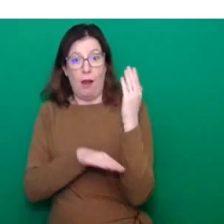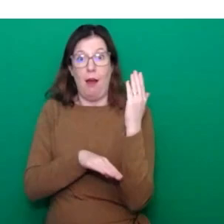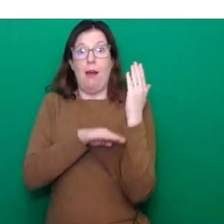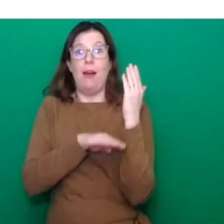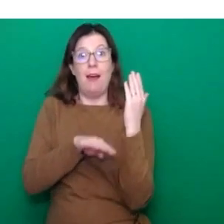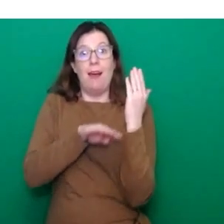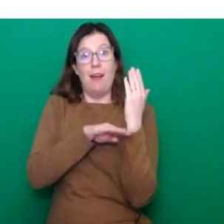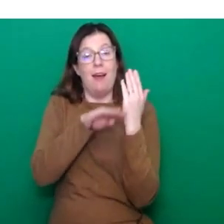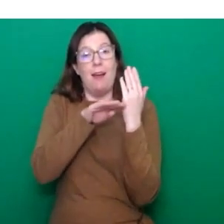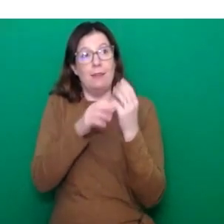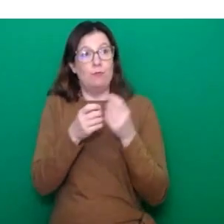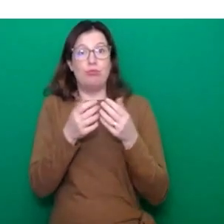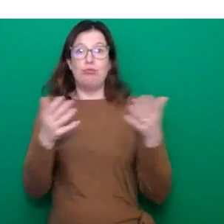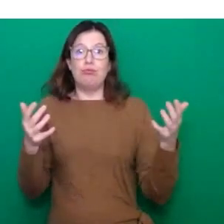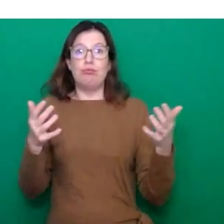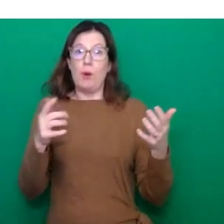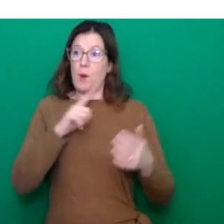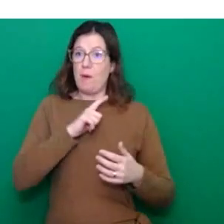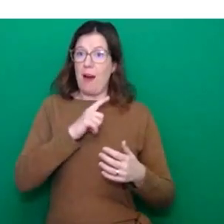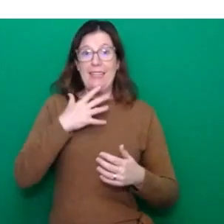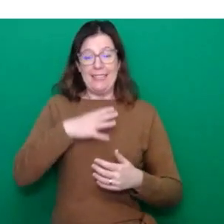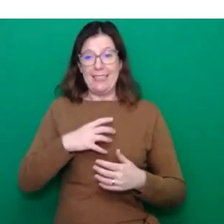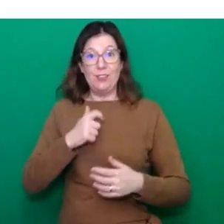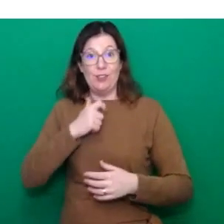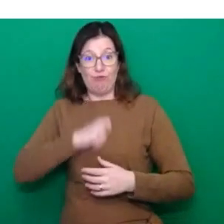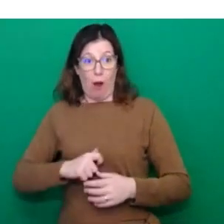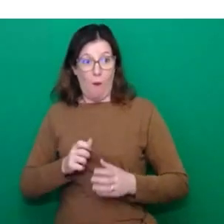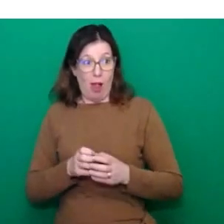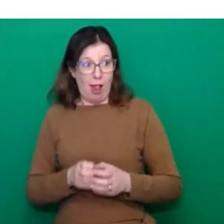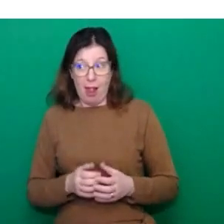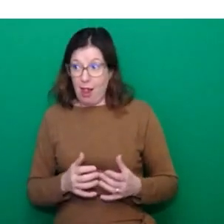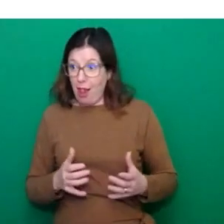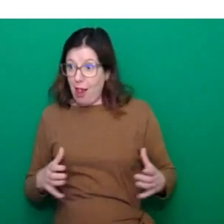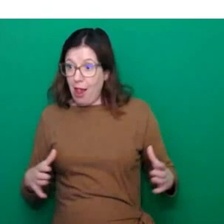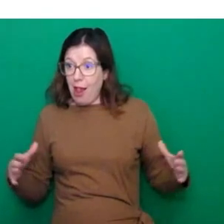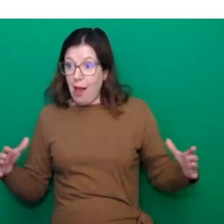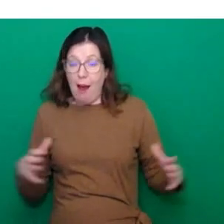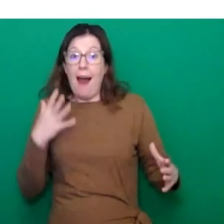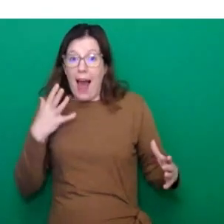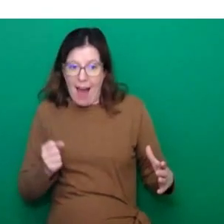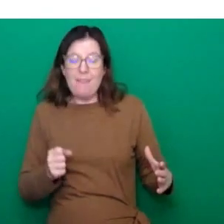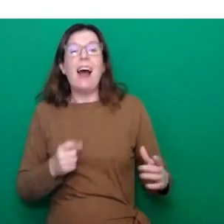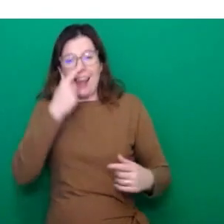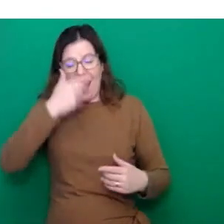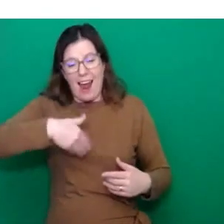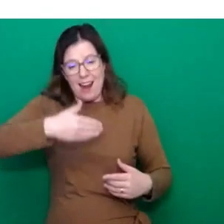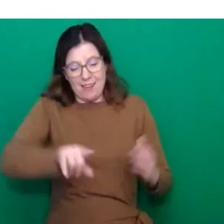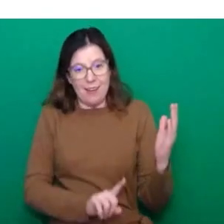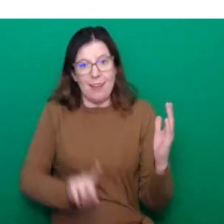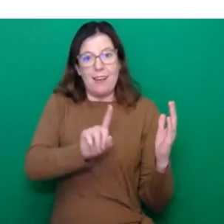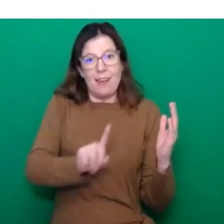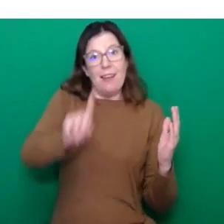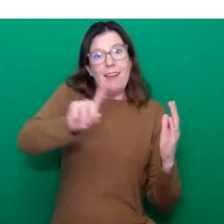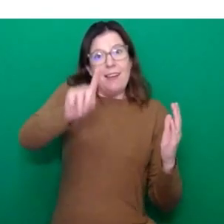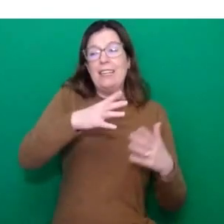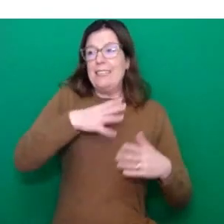as these roles become more established and the numbers grow, and indeed there'll need to be more kind of supervision and more kind of